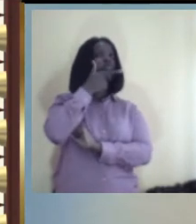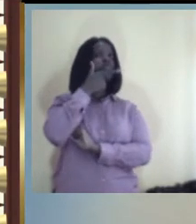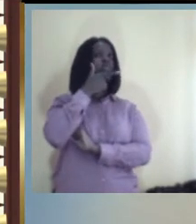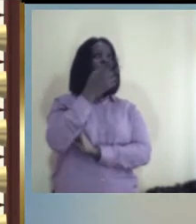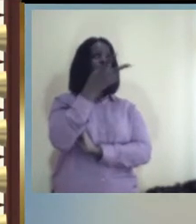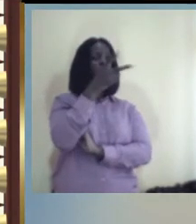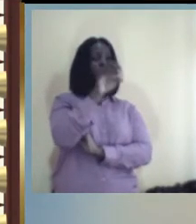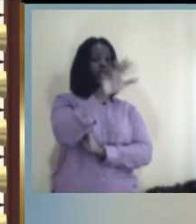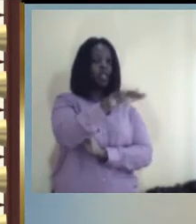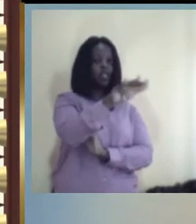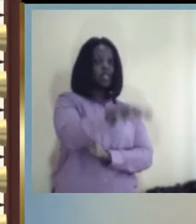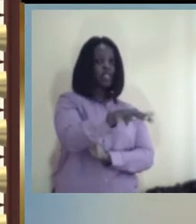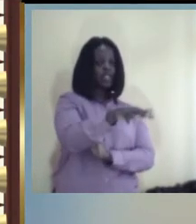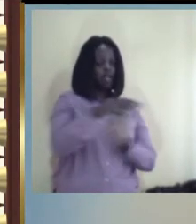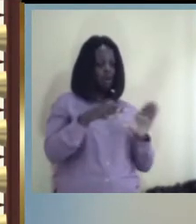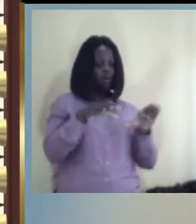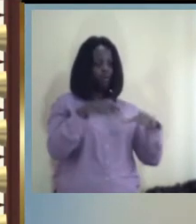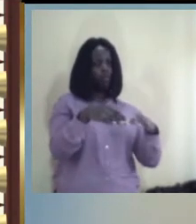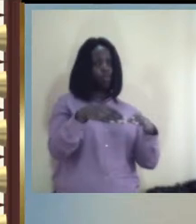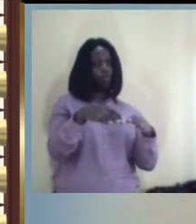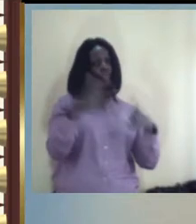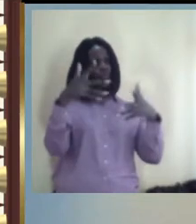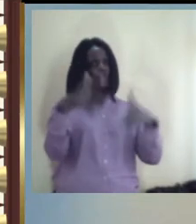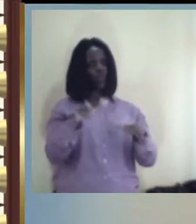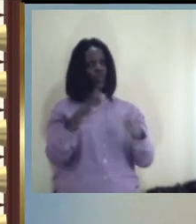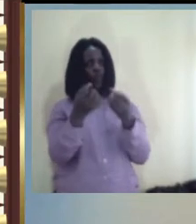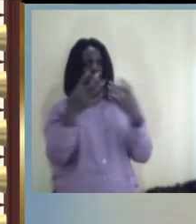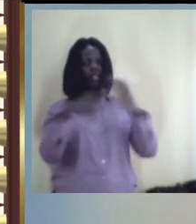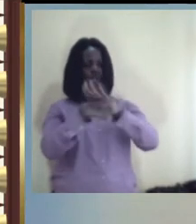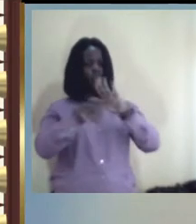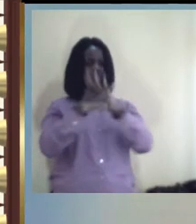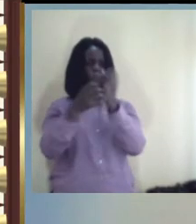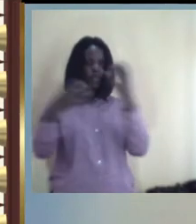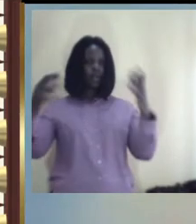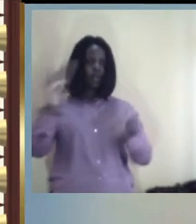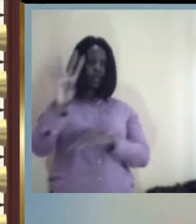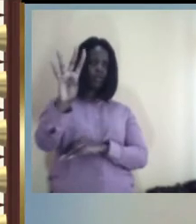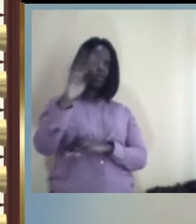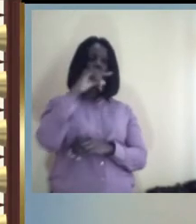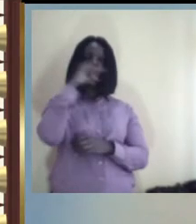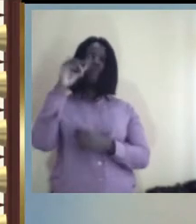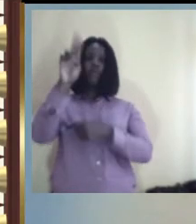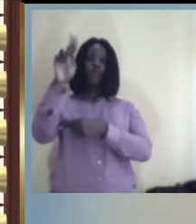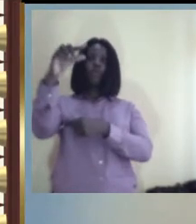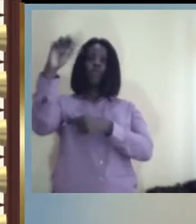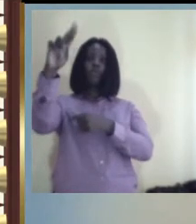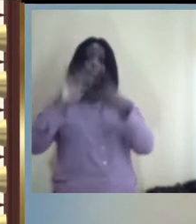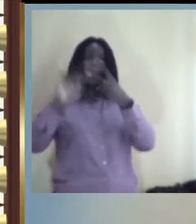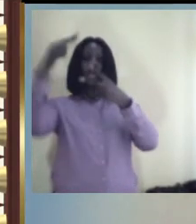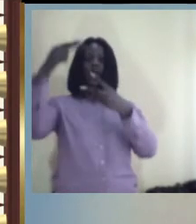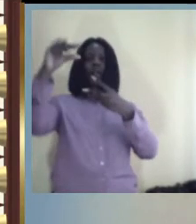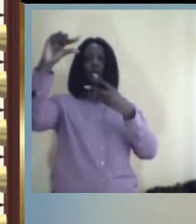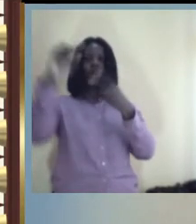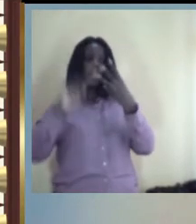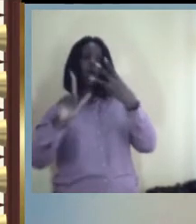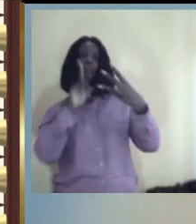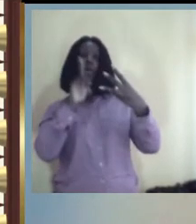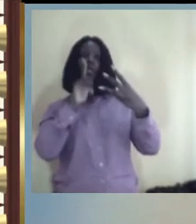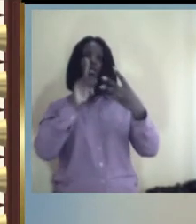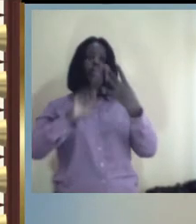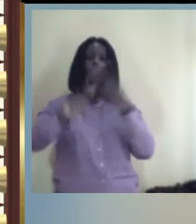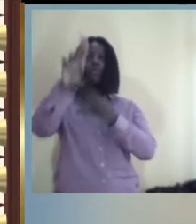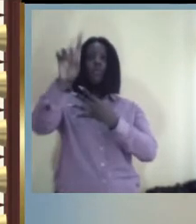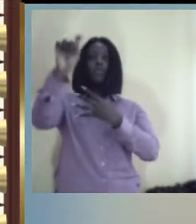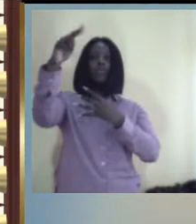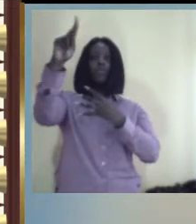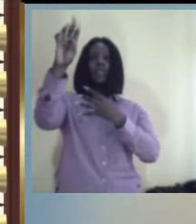The committee had subsequent engagements with four districts, namely Ugu, Herigwala, Umgungundlovu, and Uthukela